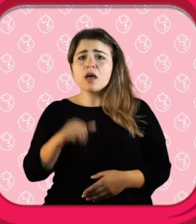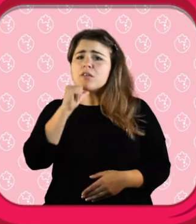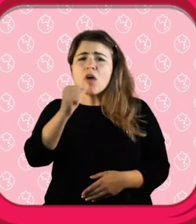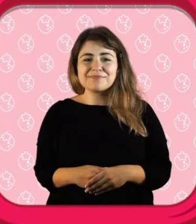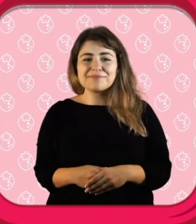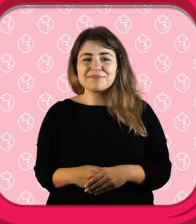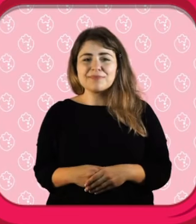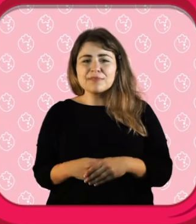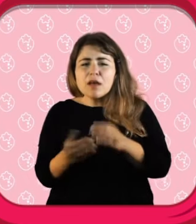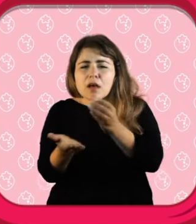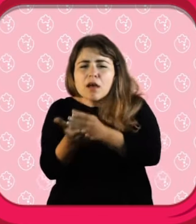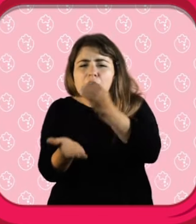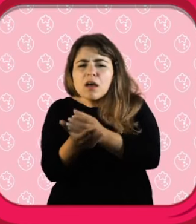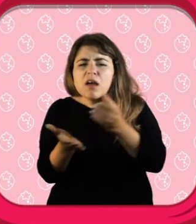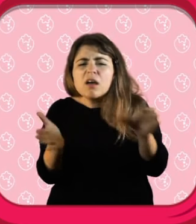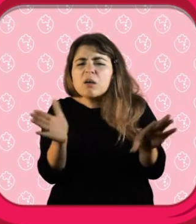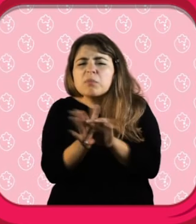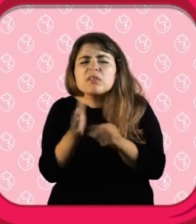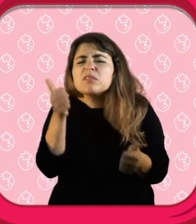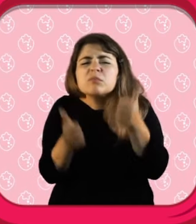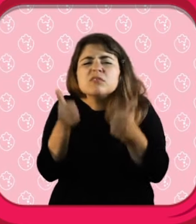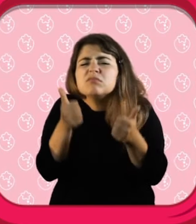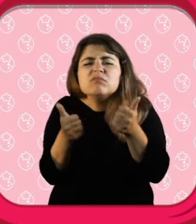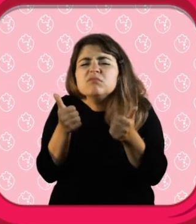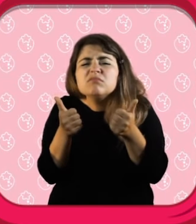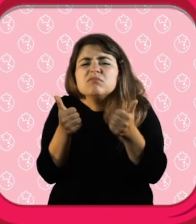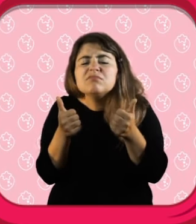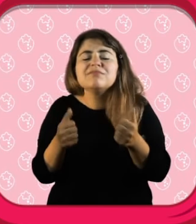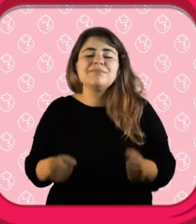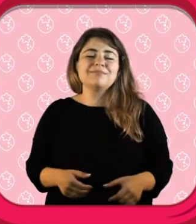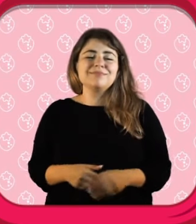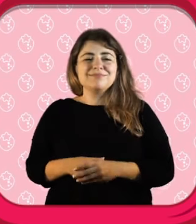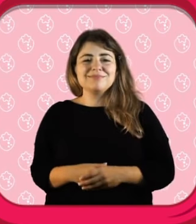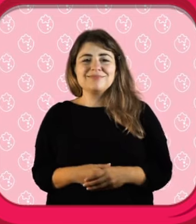Don't forget, choose the cup you want to use.